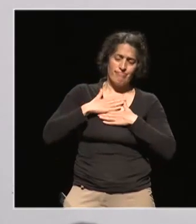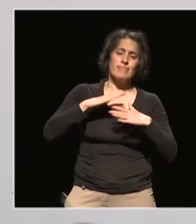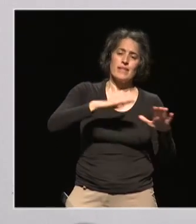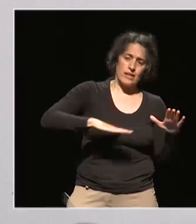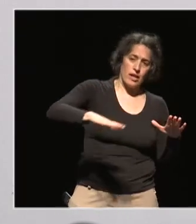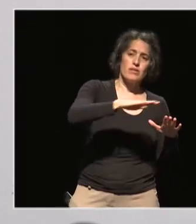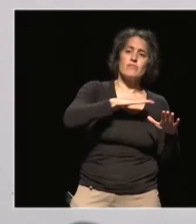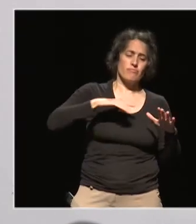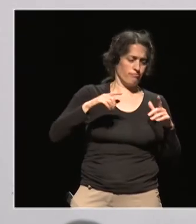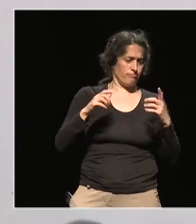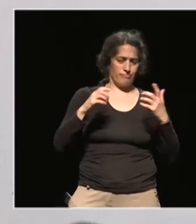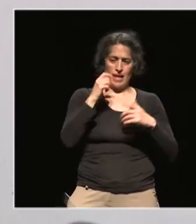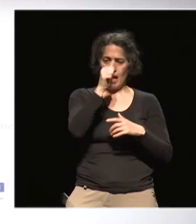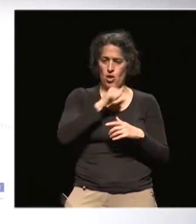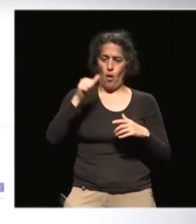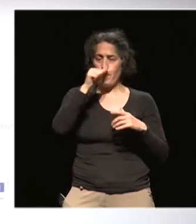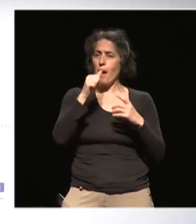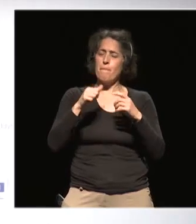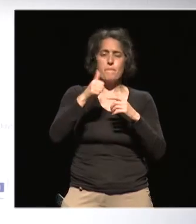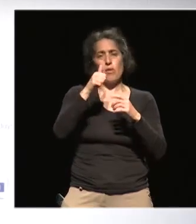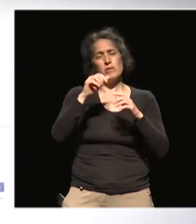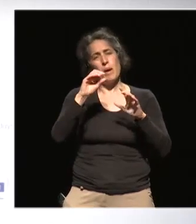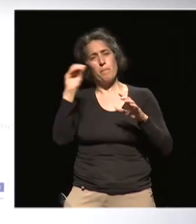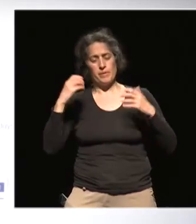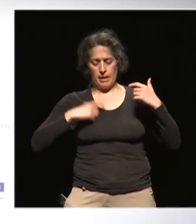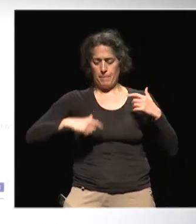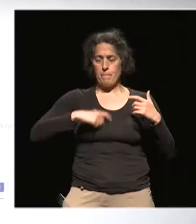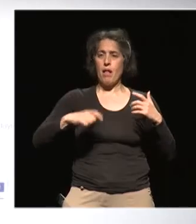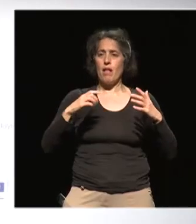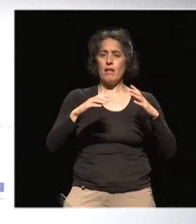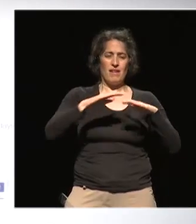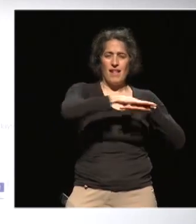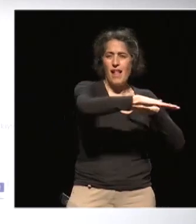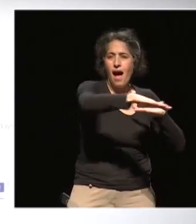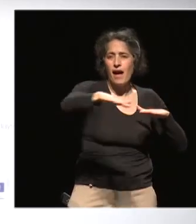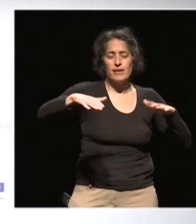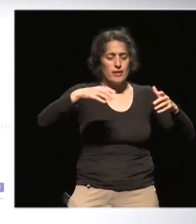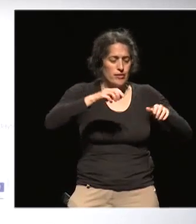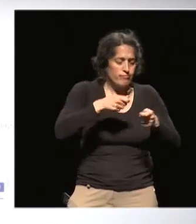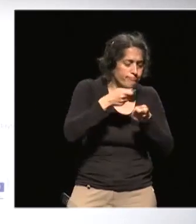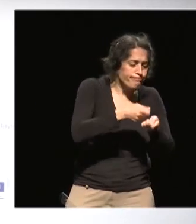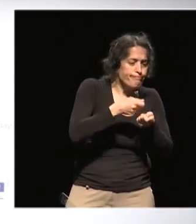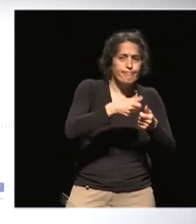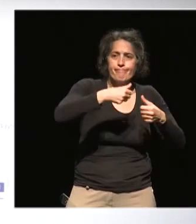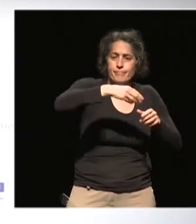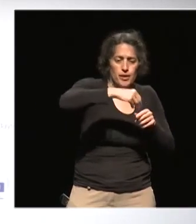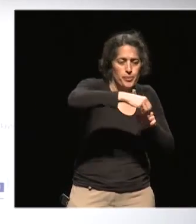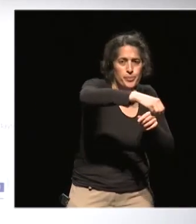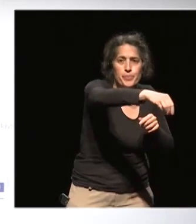number of our community depending on agriculture. And this agriculture, it has suffered seriously for